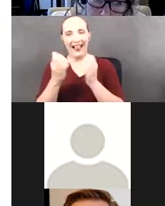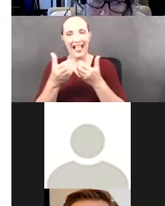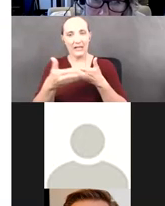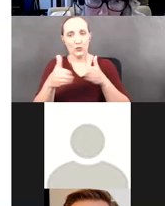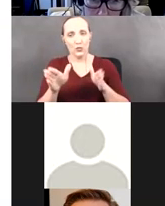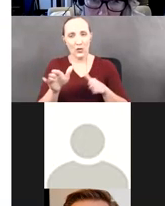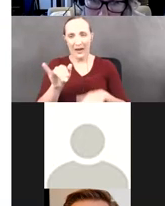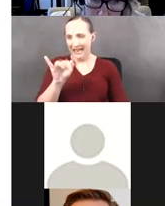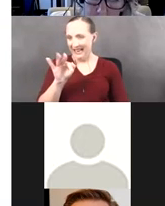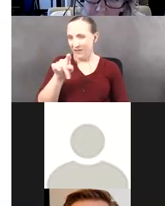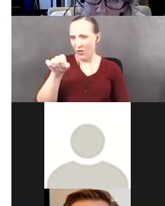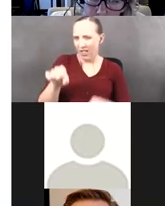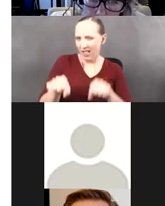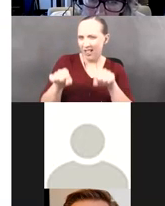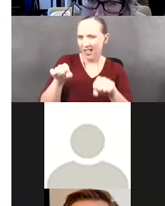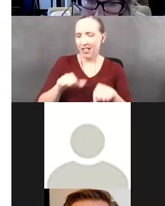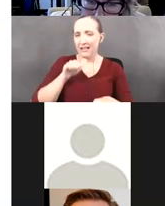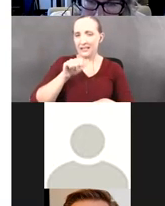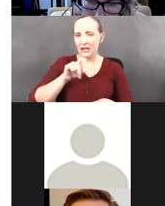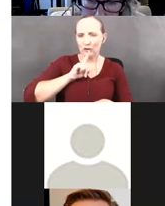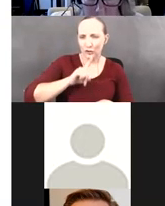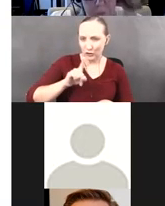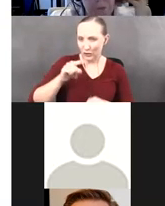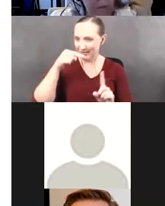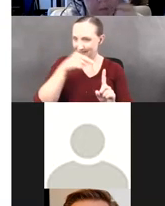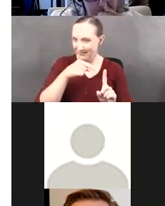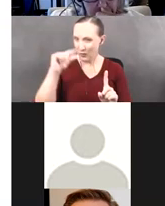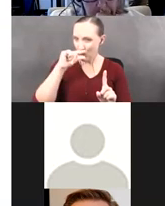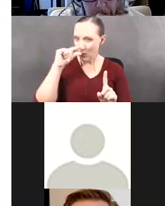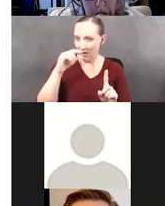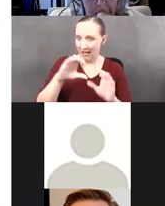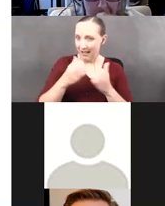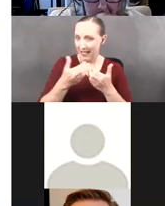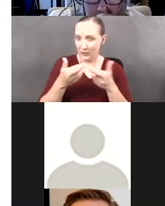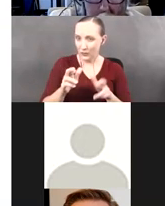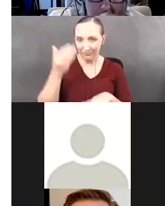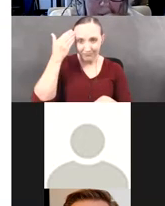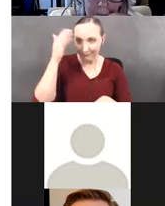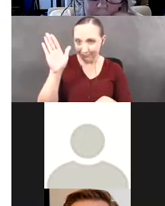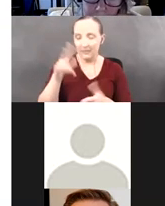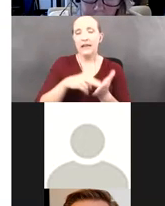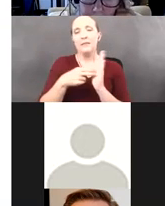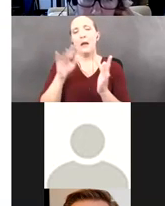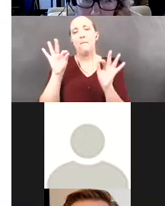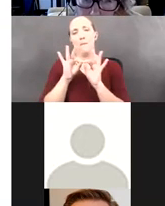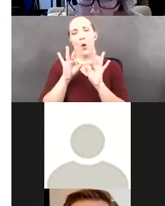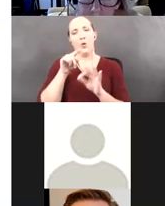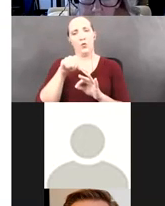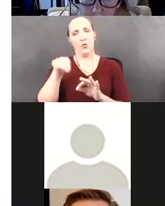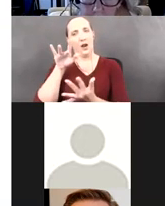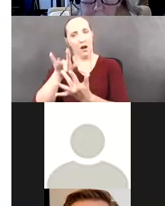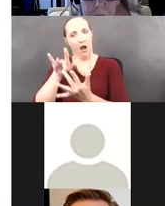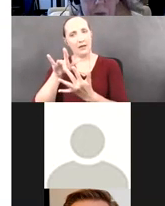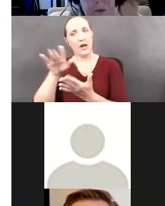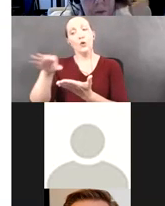where your están teacher seguros is si providing the ahí es donde assignments, I would again maestro recommend está dándolos, contacting the teacher asignando esas to tareas, be mi sure recomendación you es know where to get